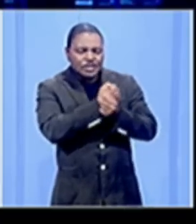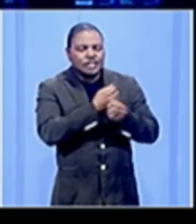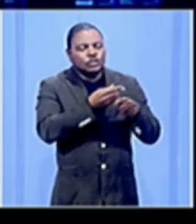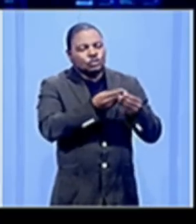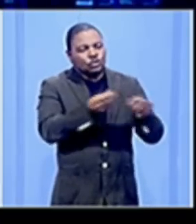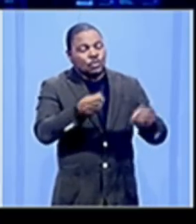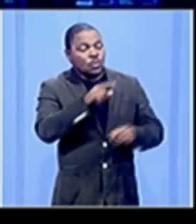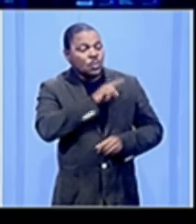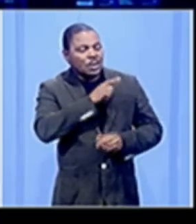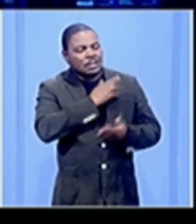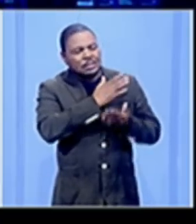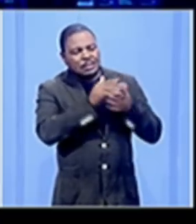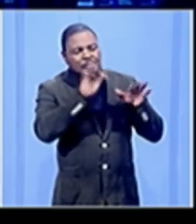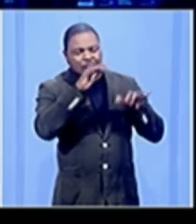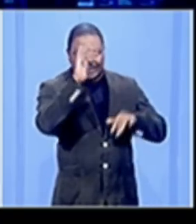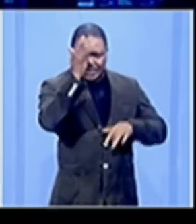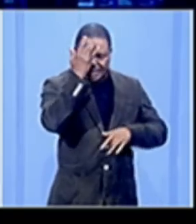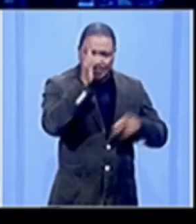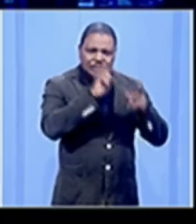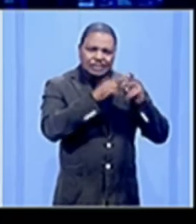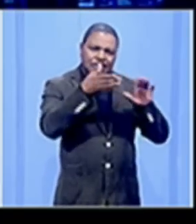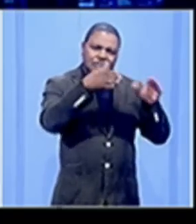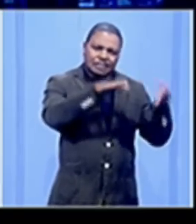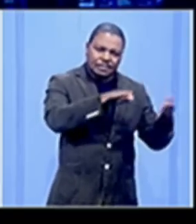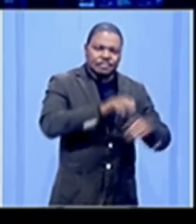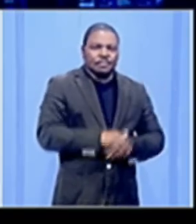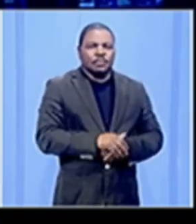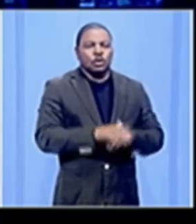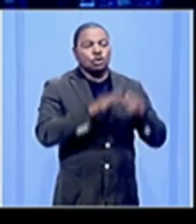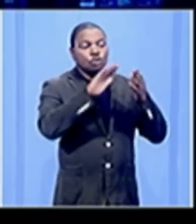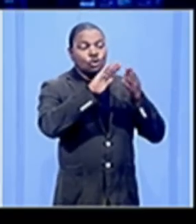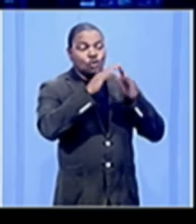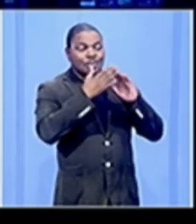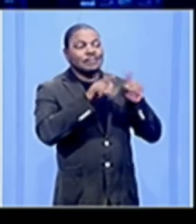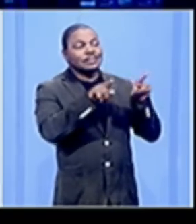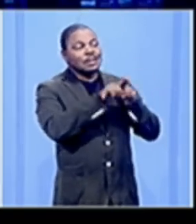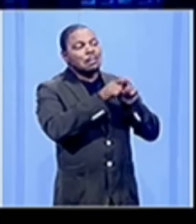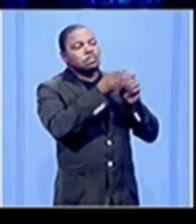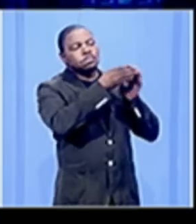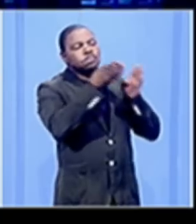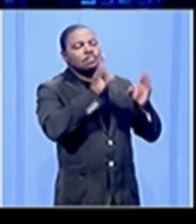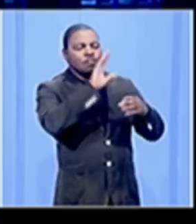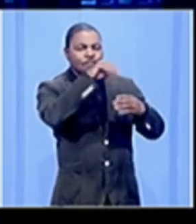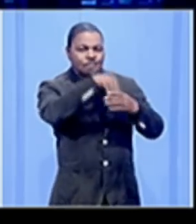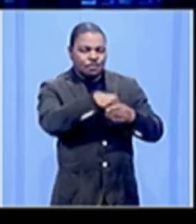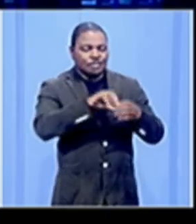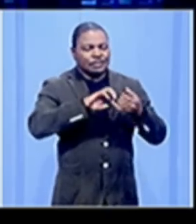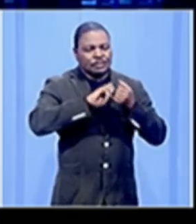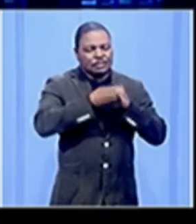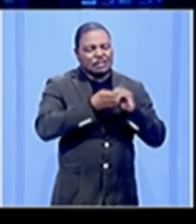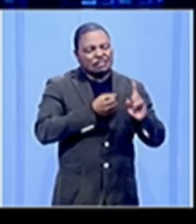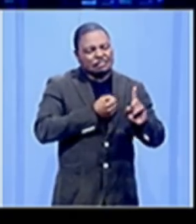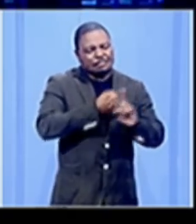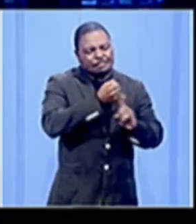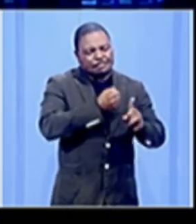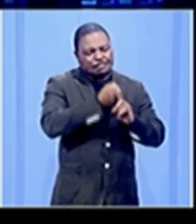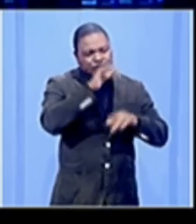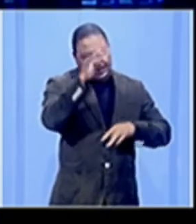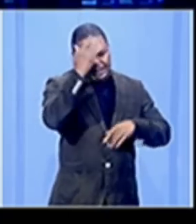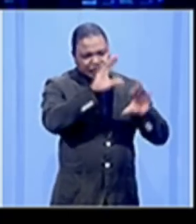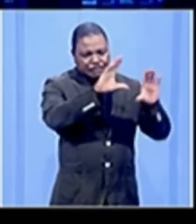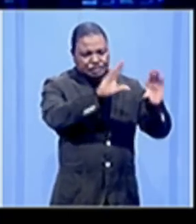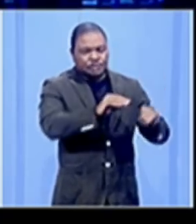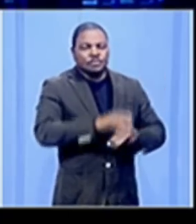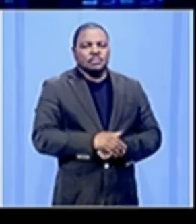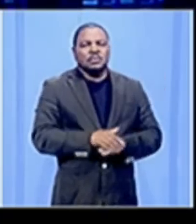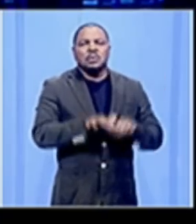bakileng malwetsi ga mmogo le dintsho mo nageng. Baagi le bone ba tsentse letsogo go leka go lwantsha leroborobo leno. Baagi go